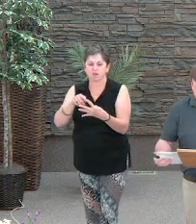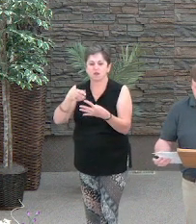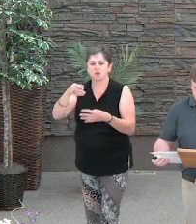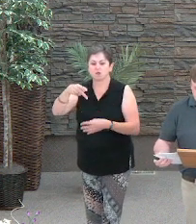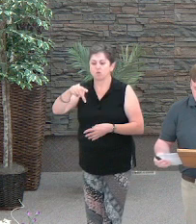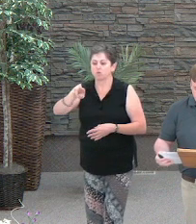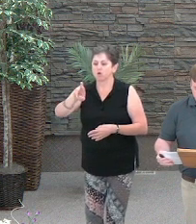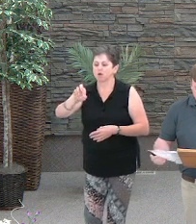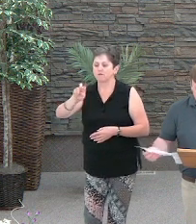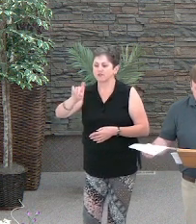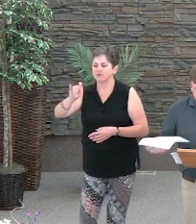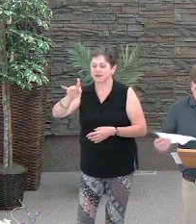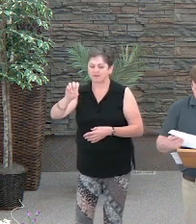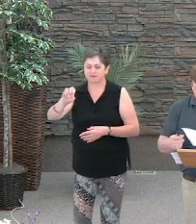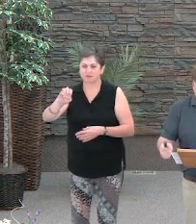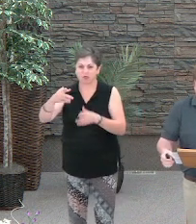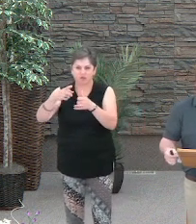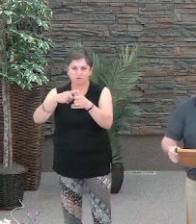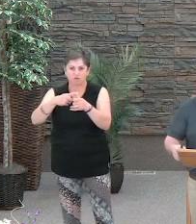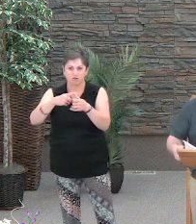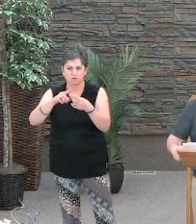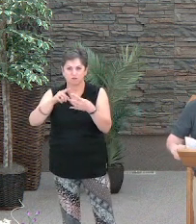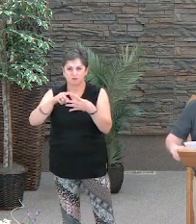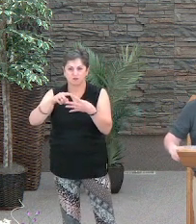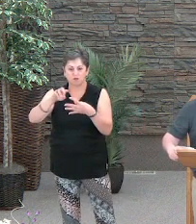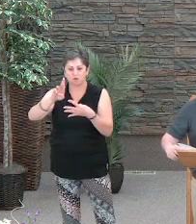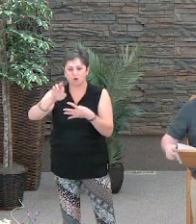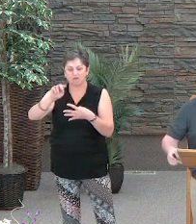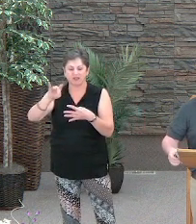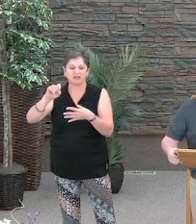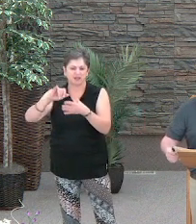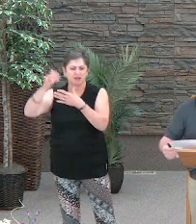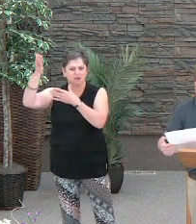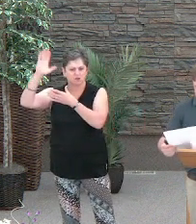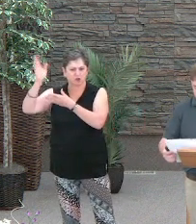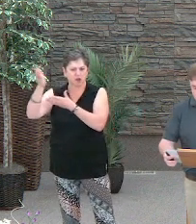providence. The very first reflection has to do with providence. And